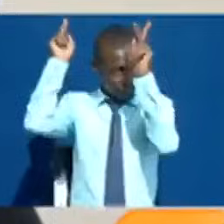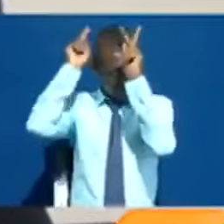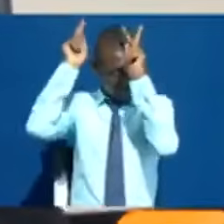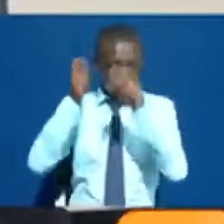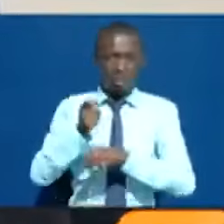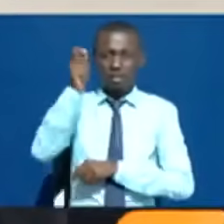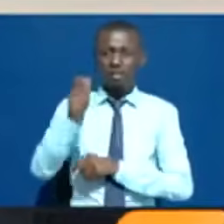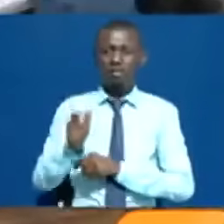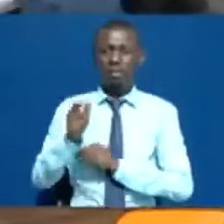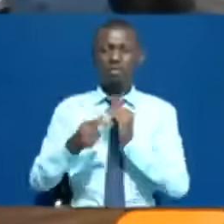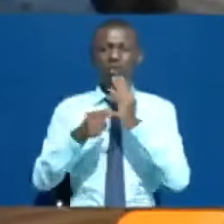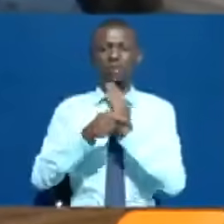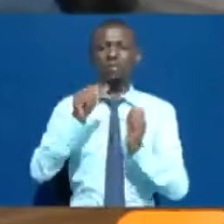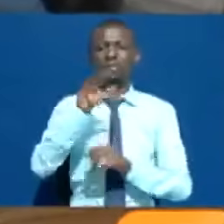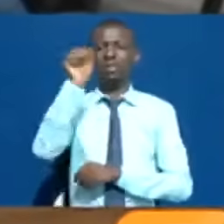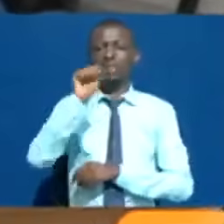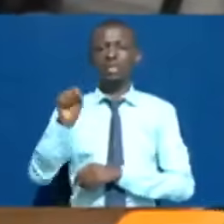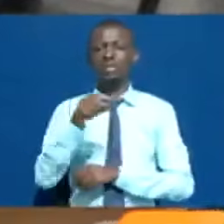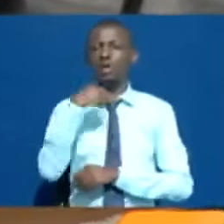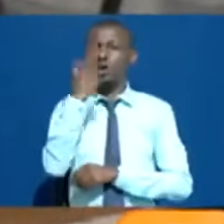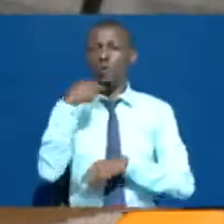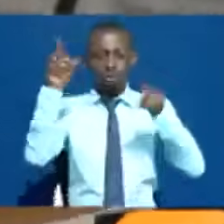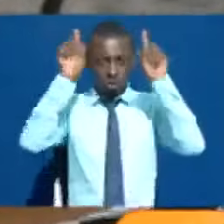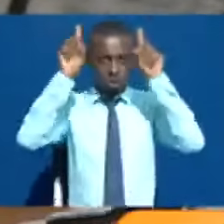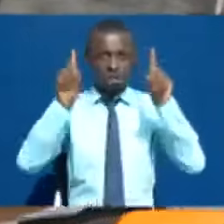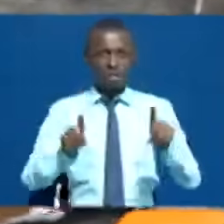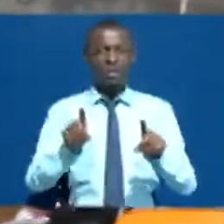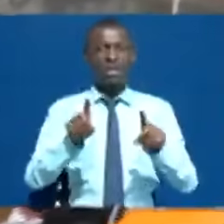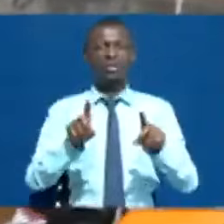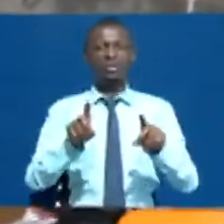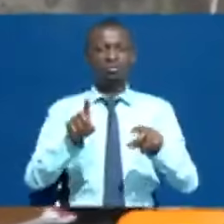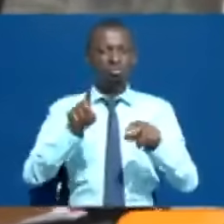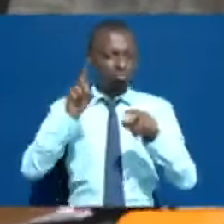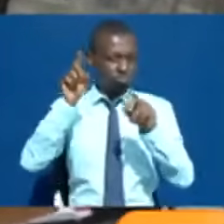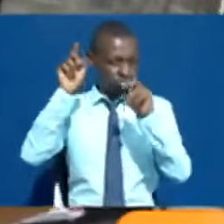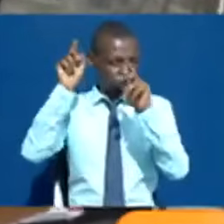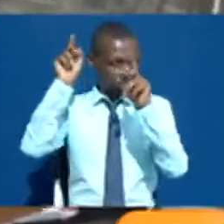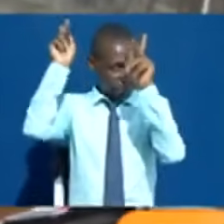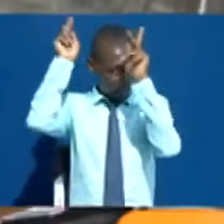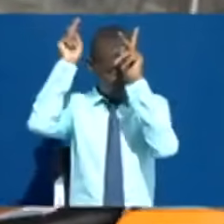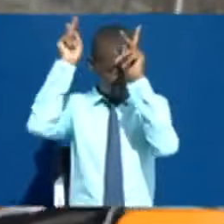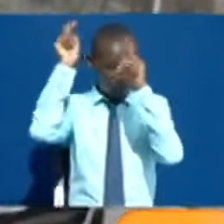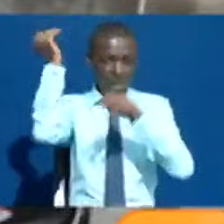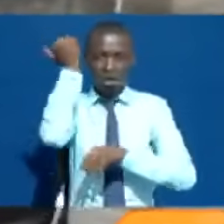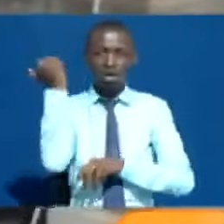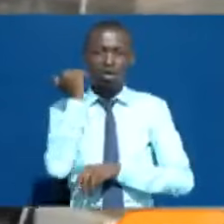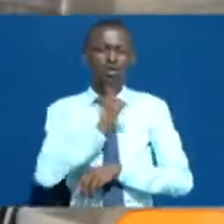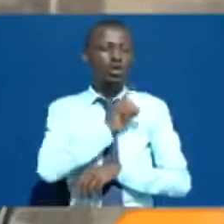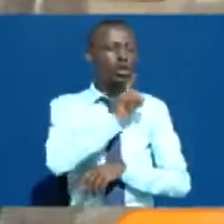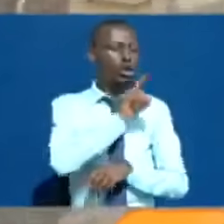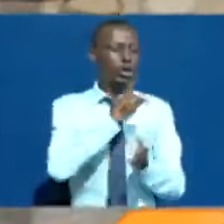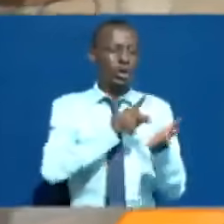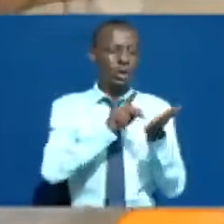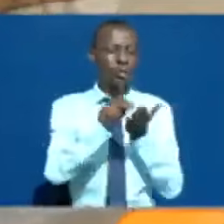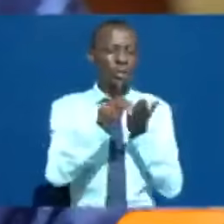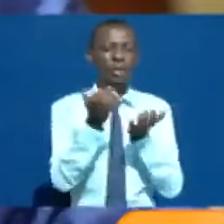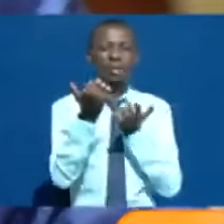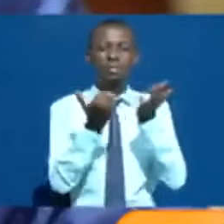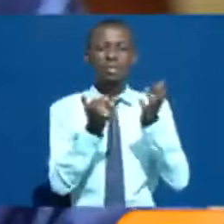Gladys Kiama, who delivered a ruling at the Kakamega Small Claims Court directing that he pays a businessman a sum